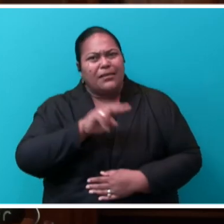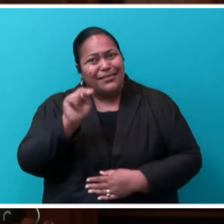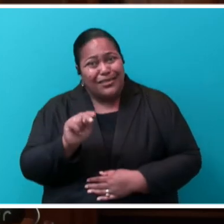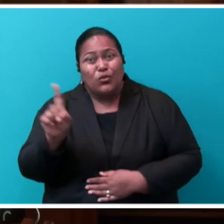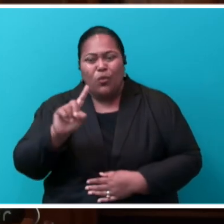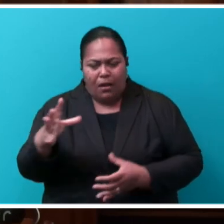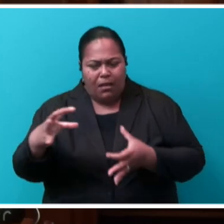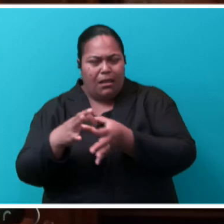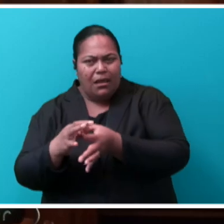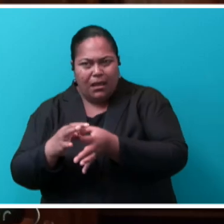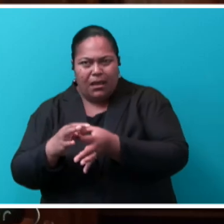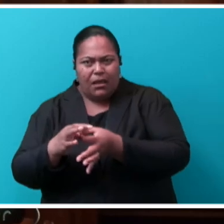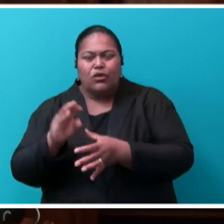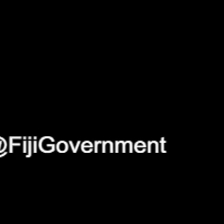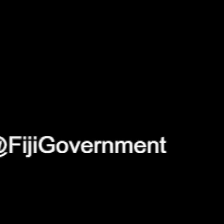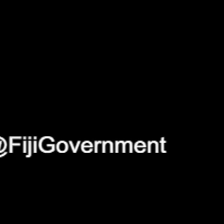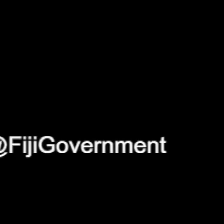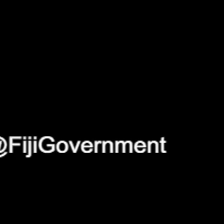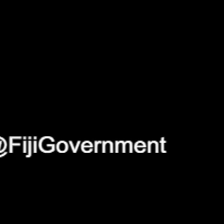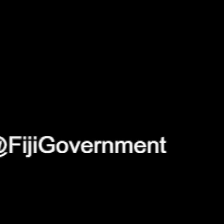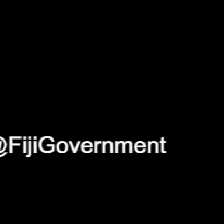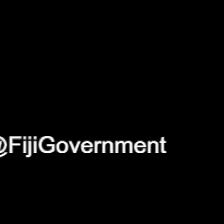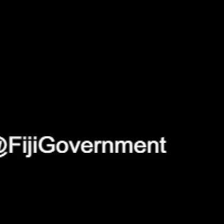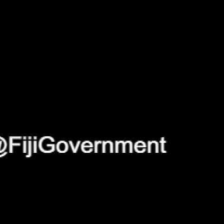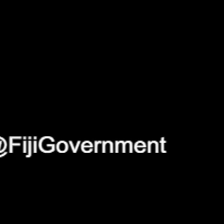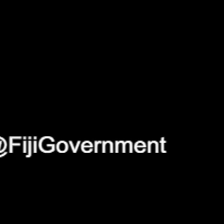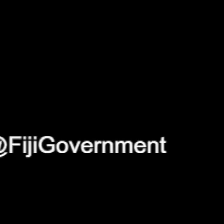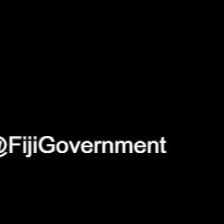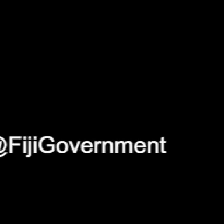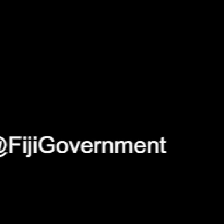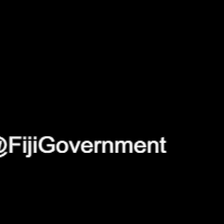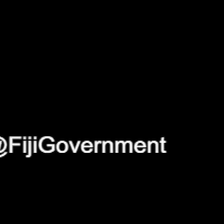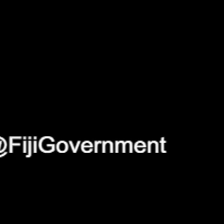illegal immigrants. Thank you, sir. Thank you, Honorable Prime Minister.